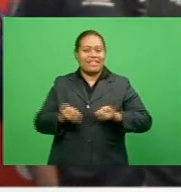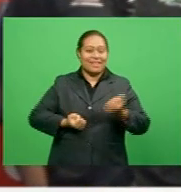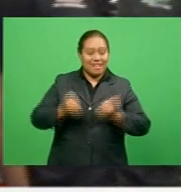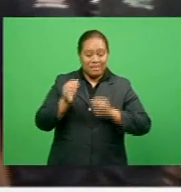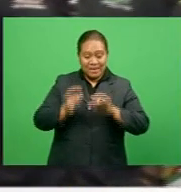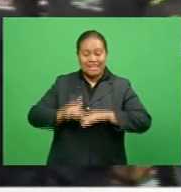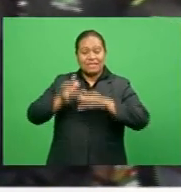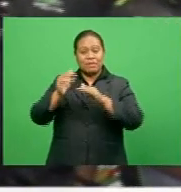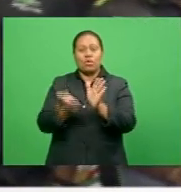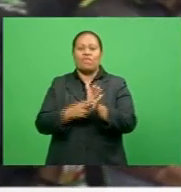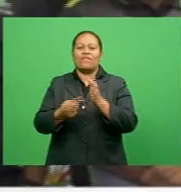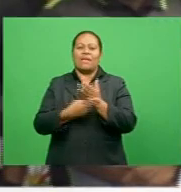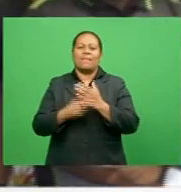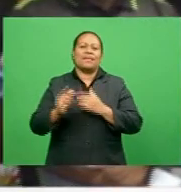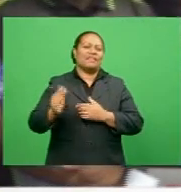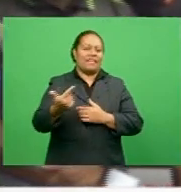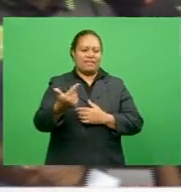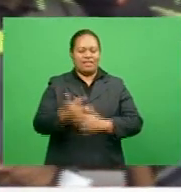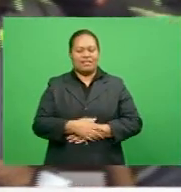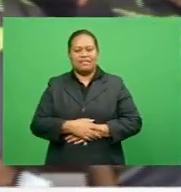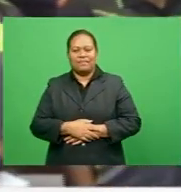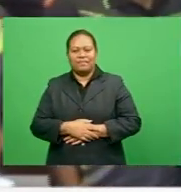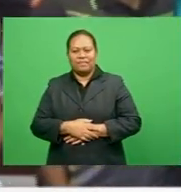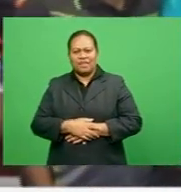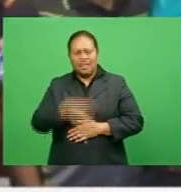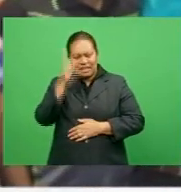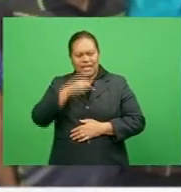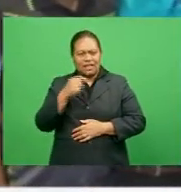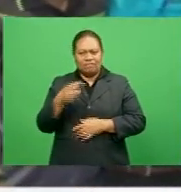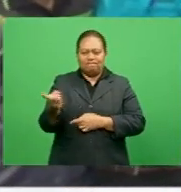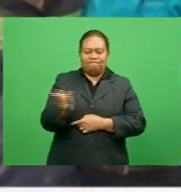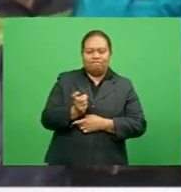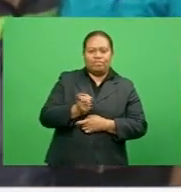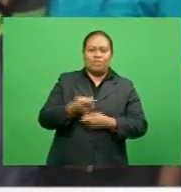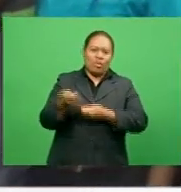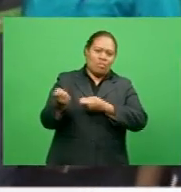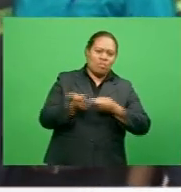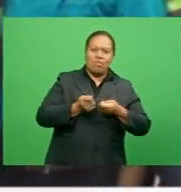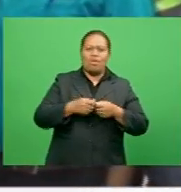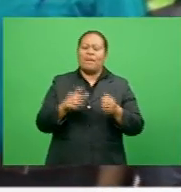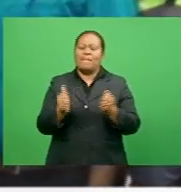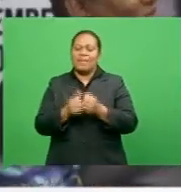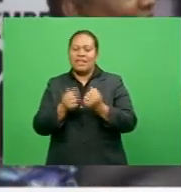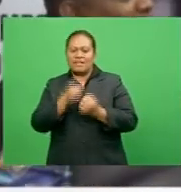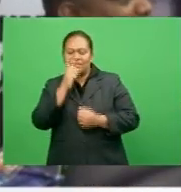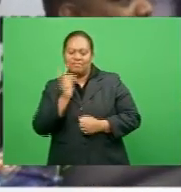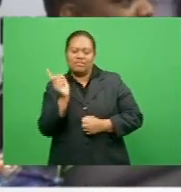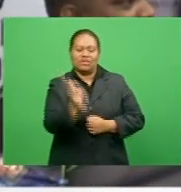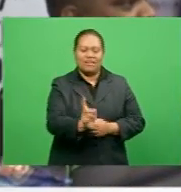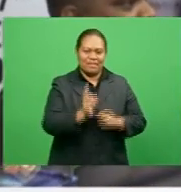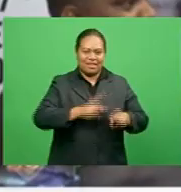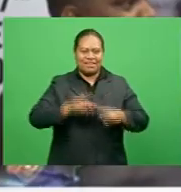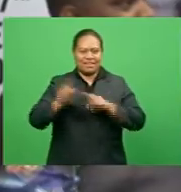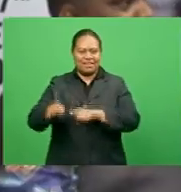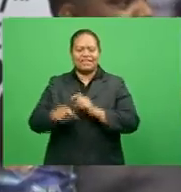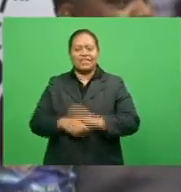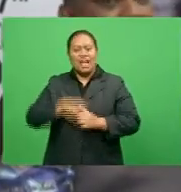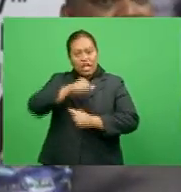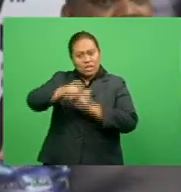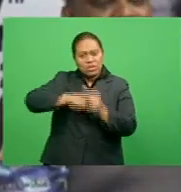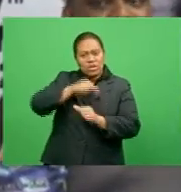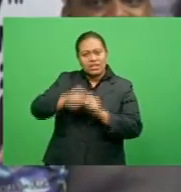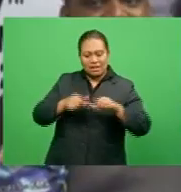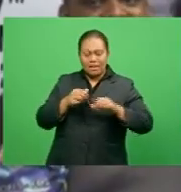for November 7th, is expected to feature more than 100 participants in Namaka, Nandi. Fiji Motorsports Association